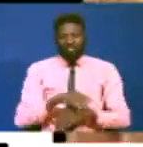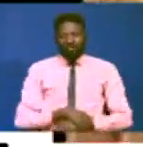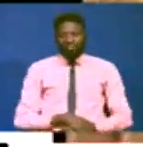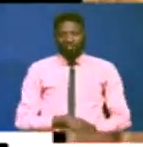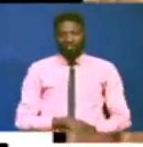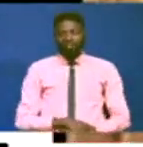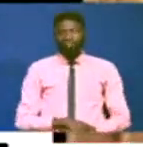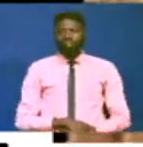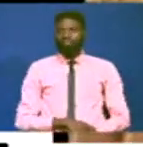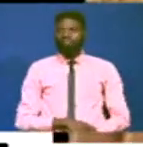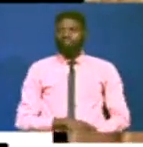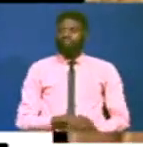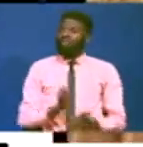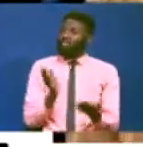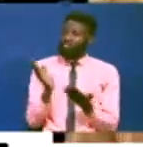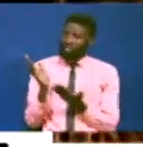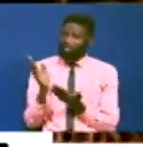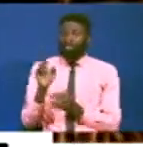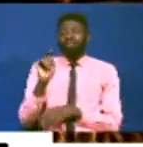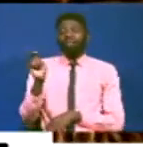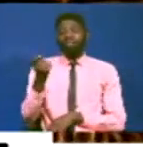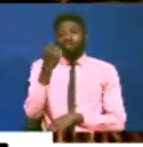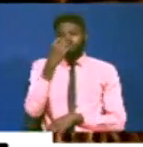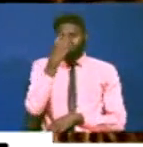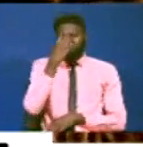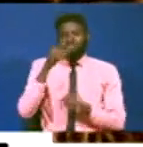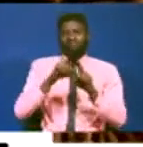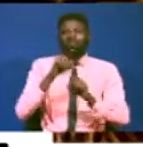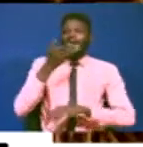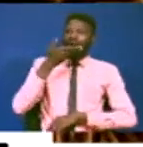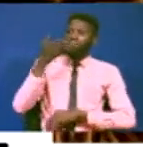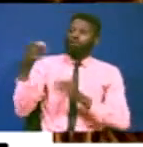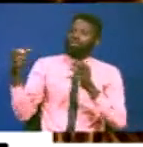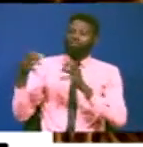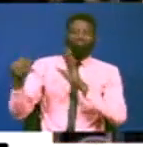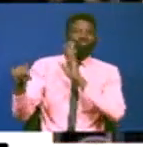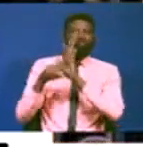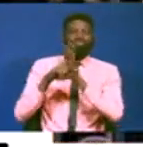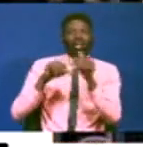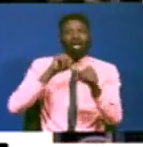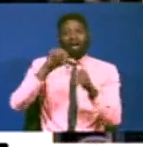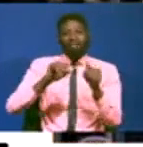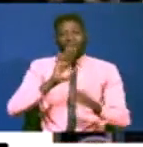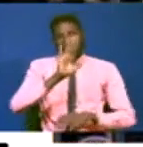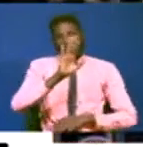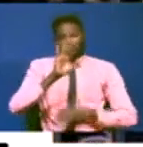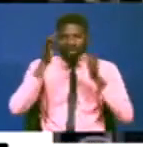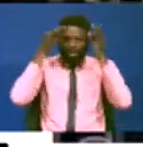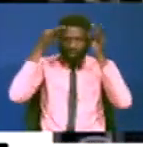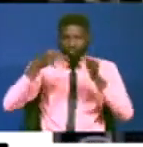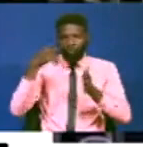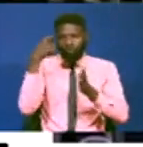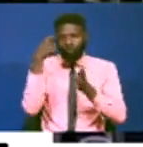Ni hapa ambapo Rais William Ruto alionekana kuwajibu wale waliokosoa msimamo wake kuhusu ulipaji wa ushuru. We have all